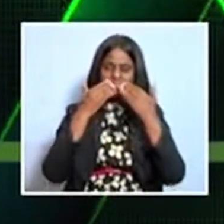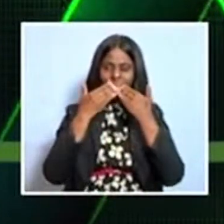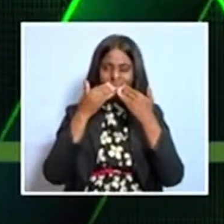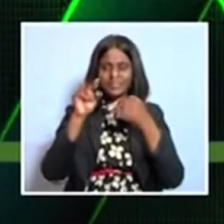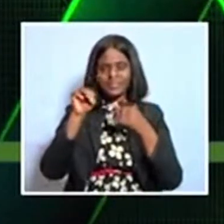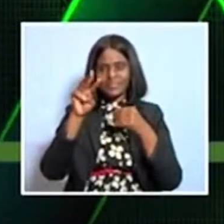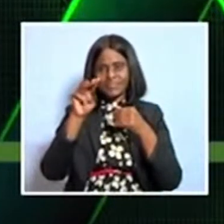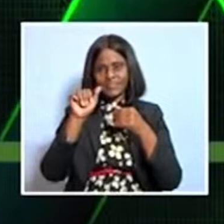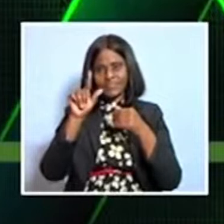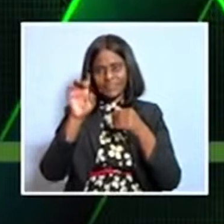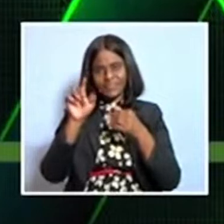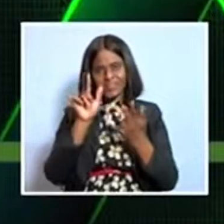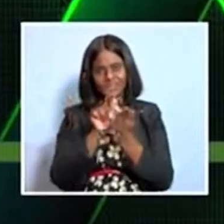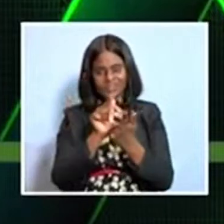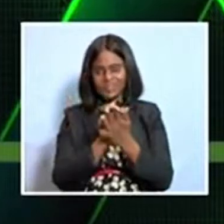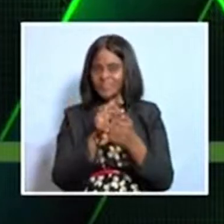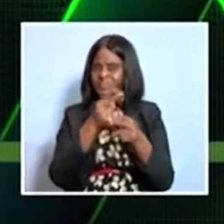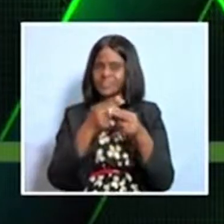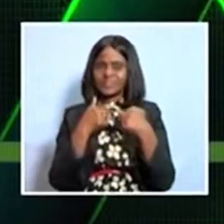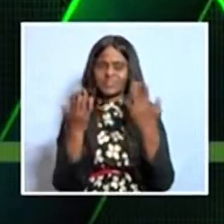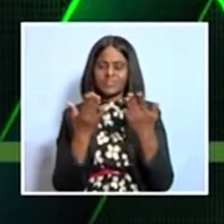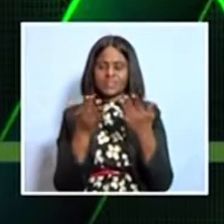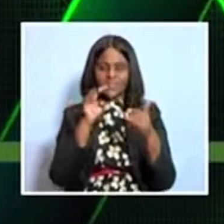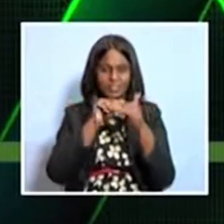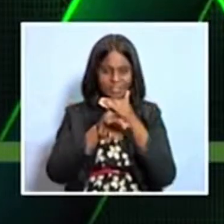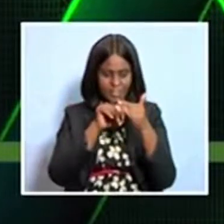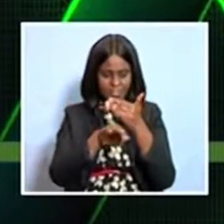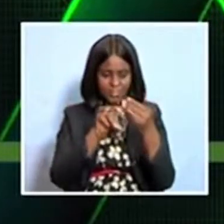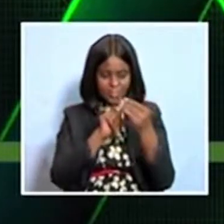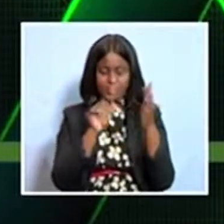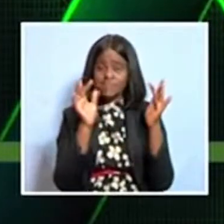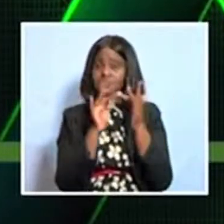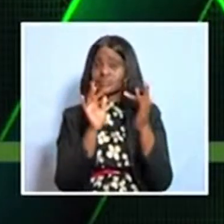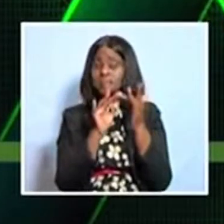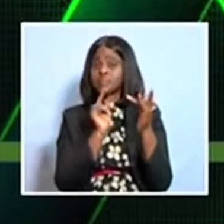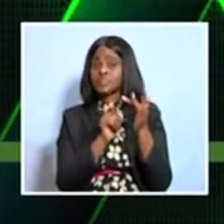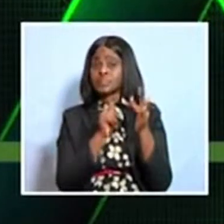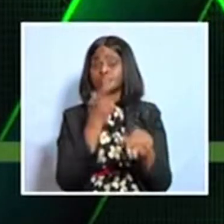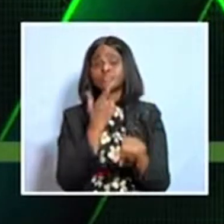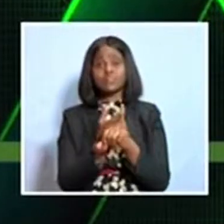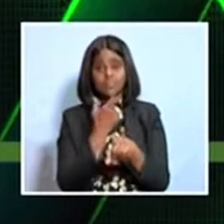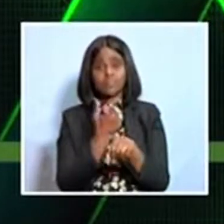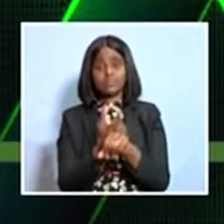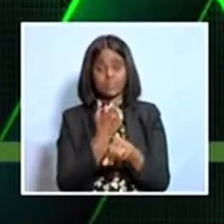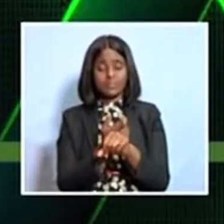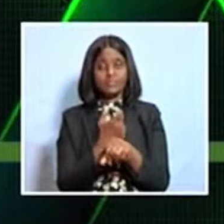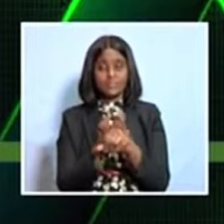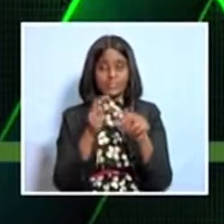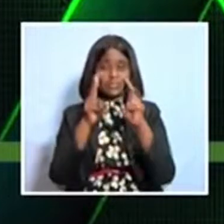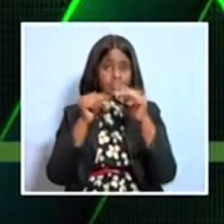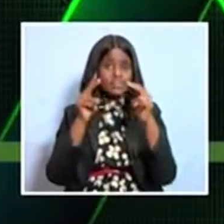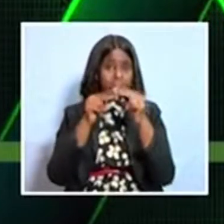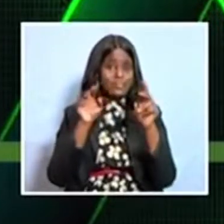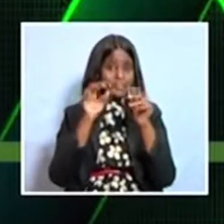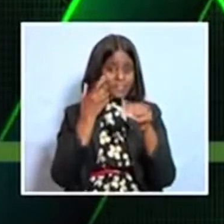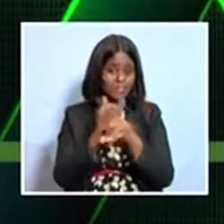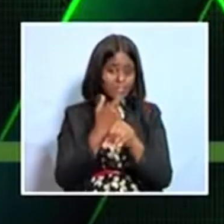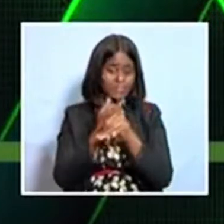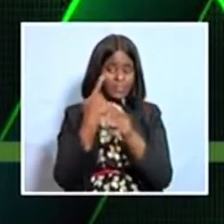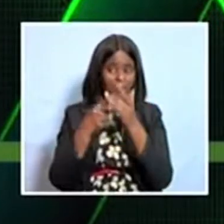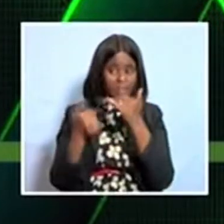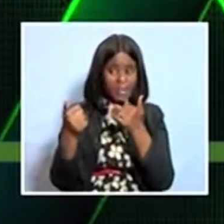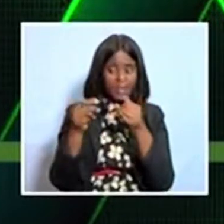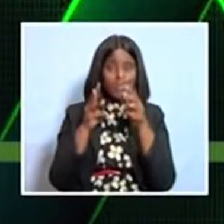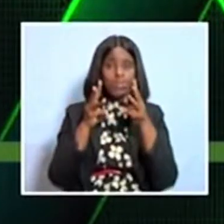Mwale from Lusaka. No name there. This one reads, access to internet is very hard in villages. So what is the